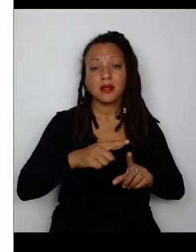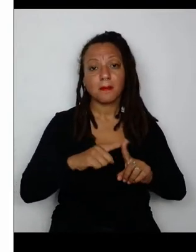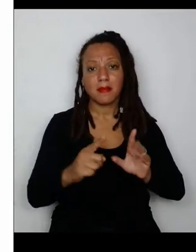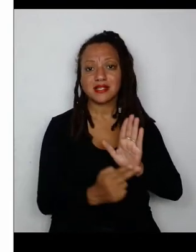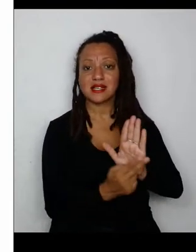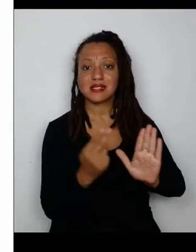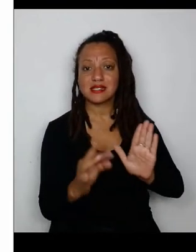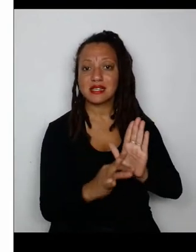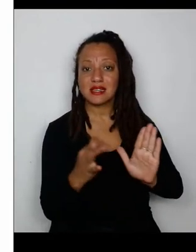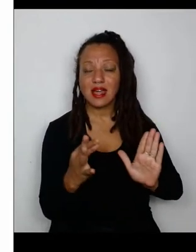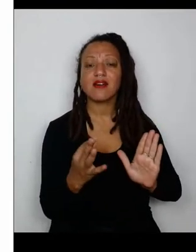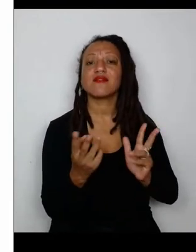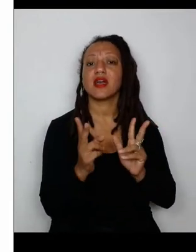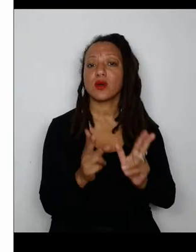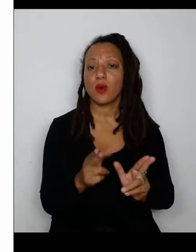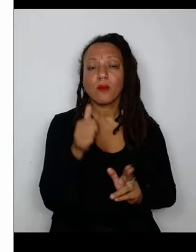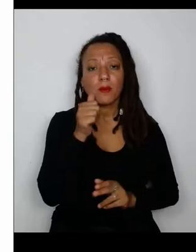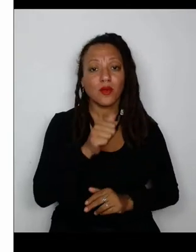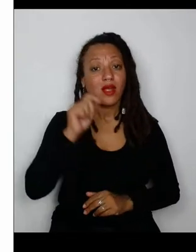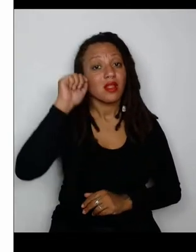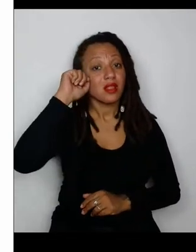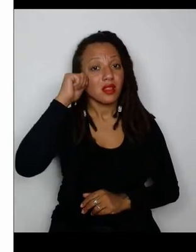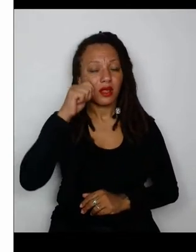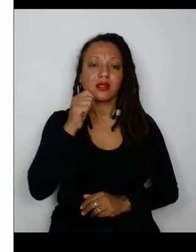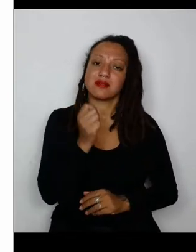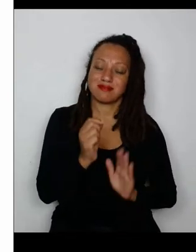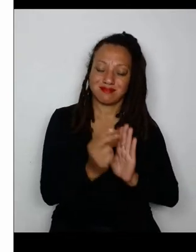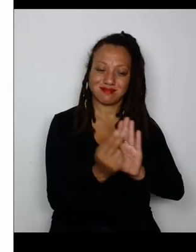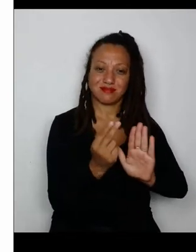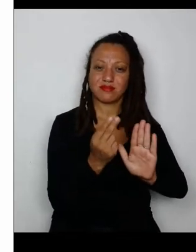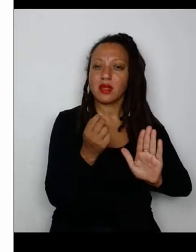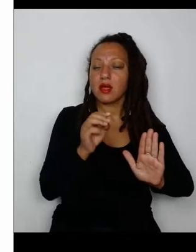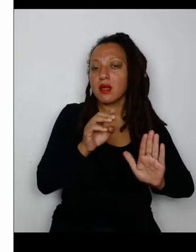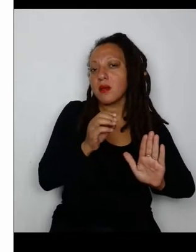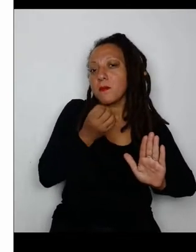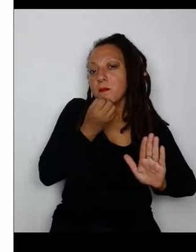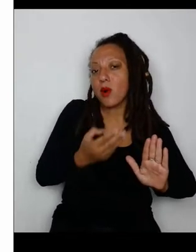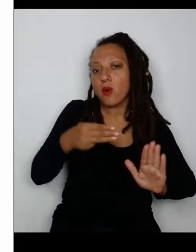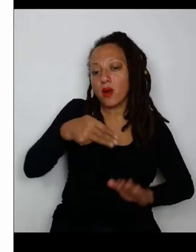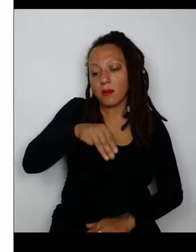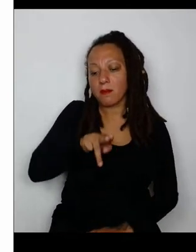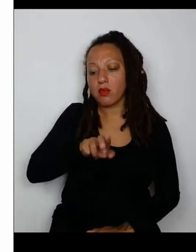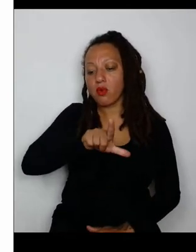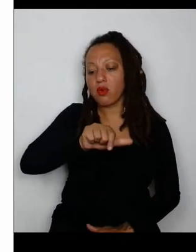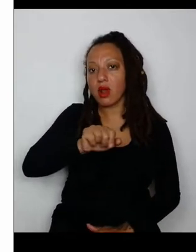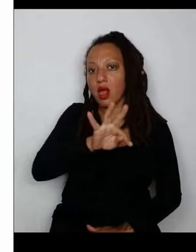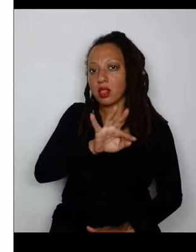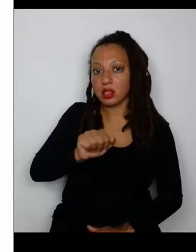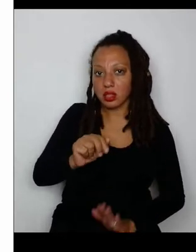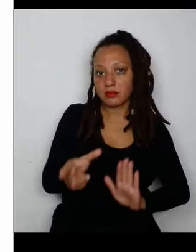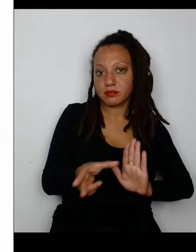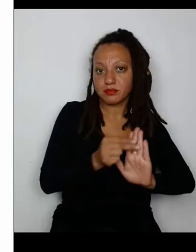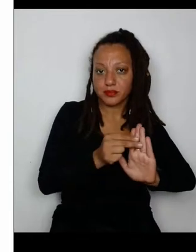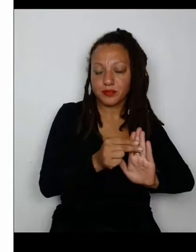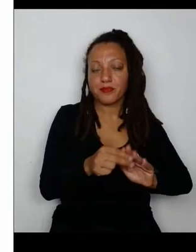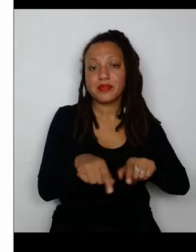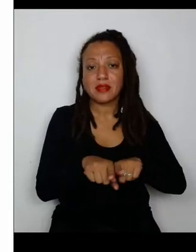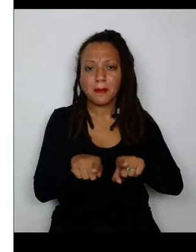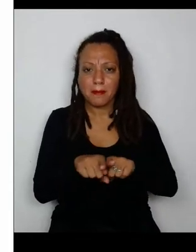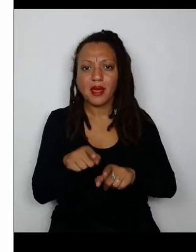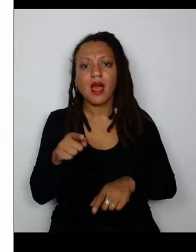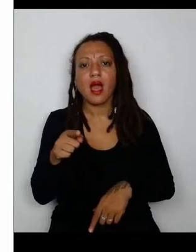attributed a theater review to the tahitian paritania mala me offered a soup recipe